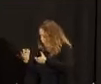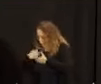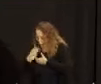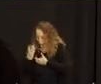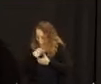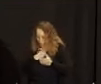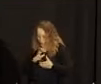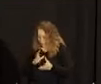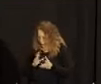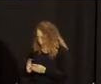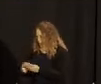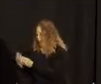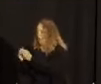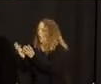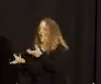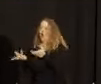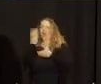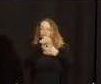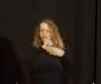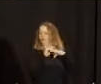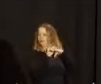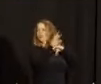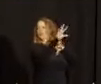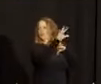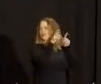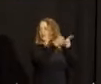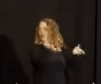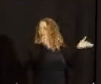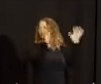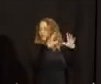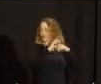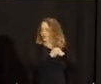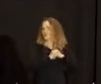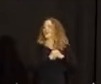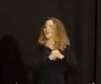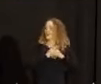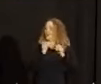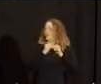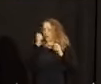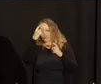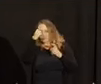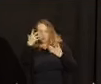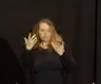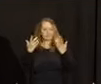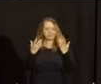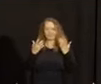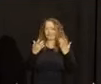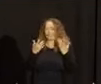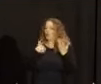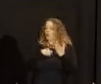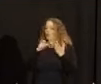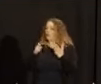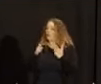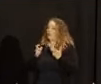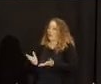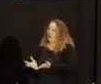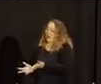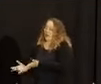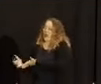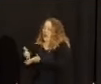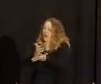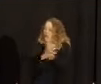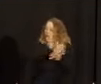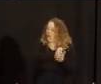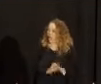community, it's grounded in even our more bureaucratic ways of collecting information and collecting